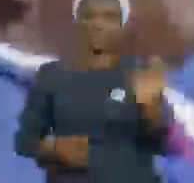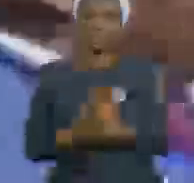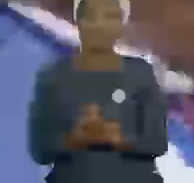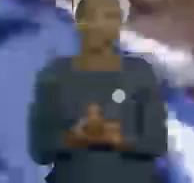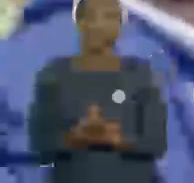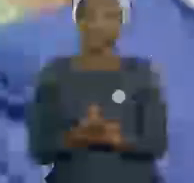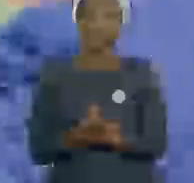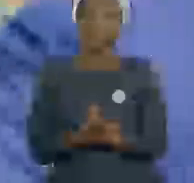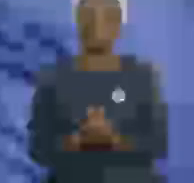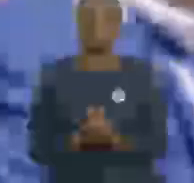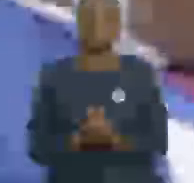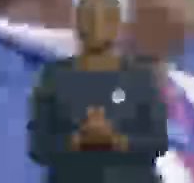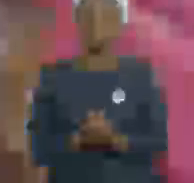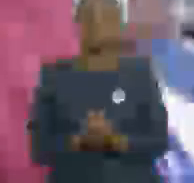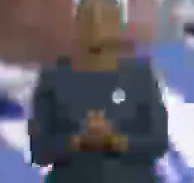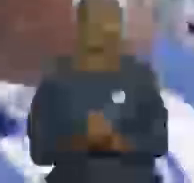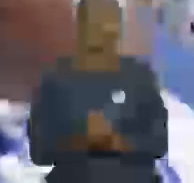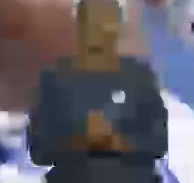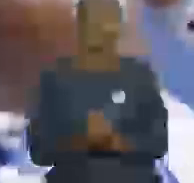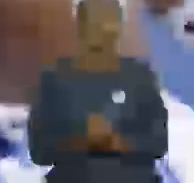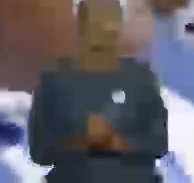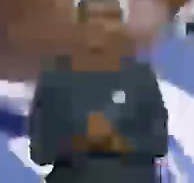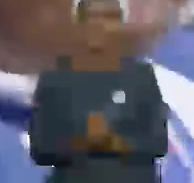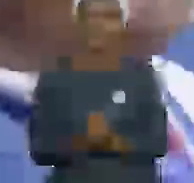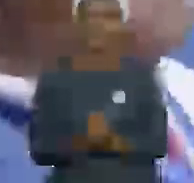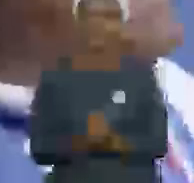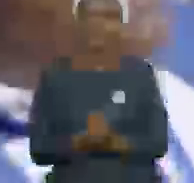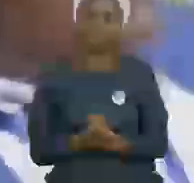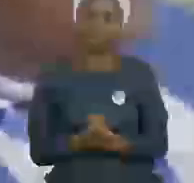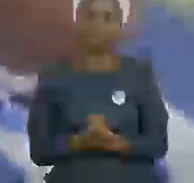Praise the Lord. The time has come.